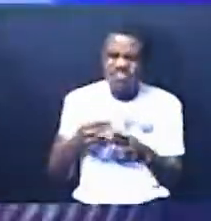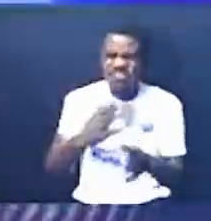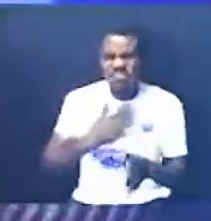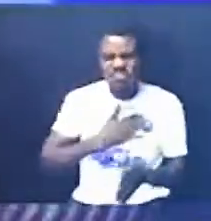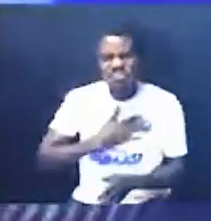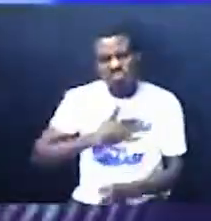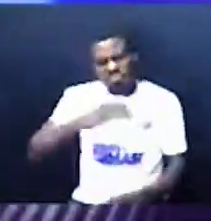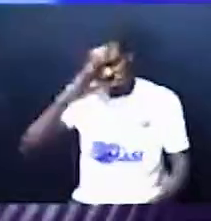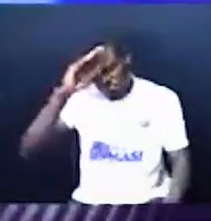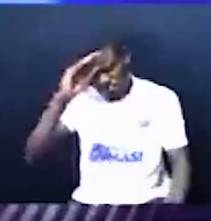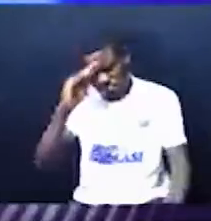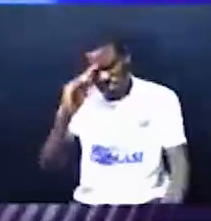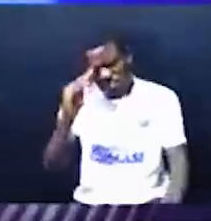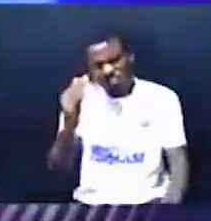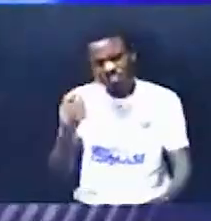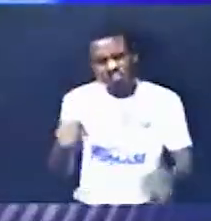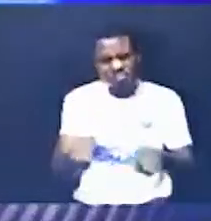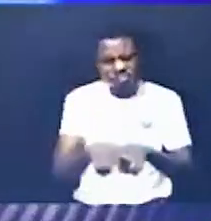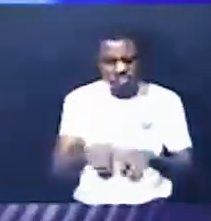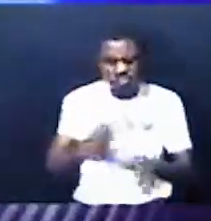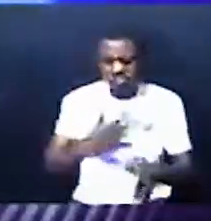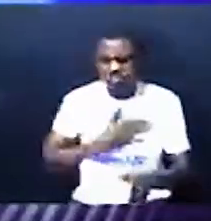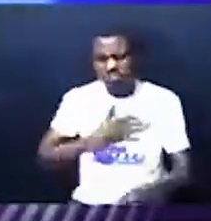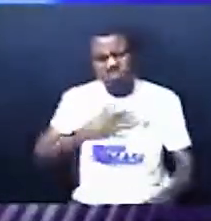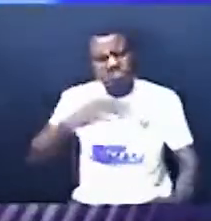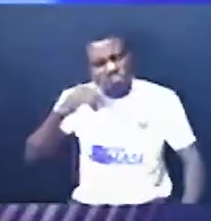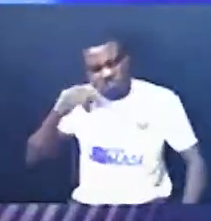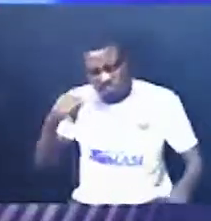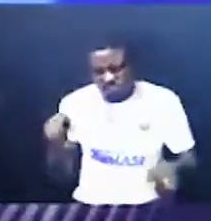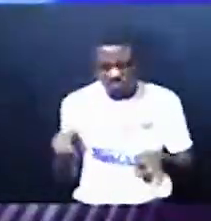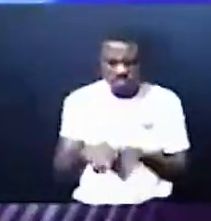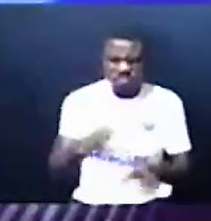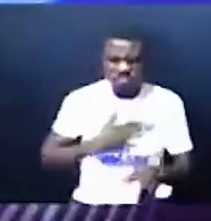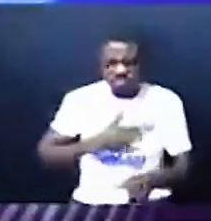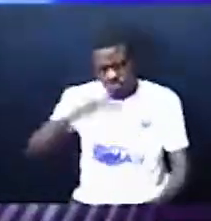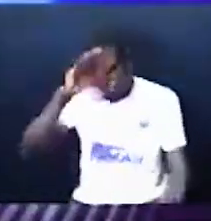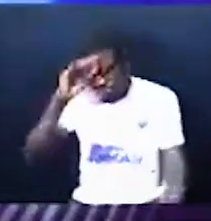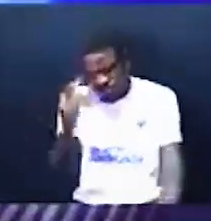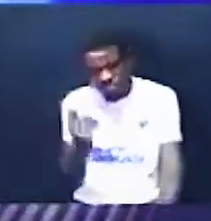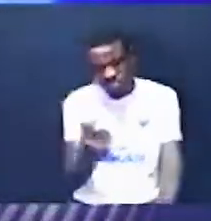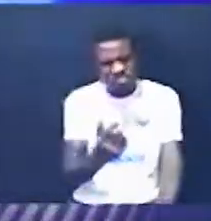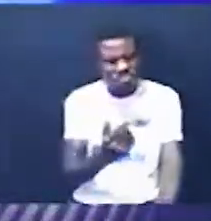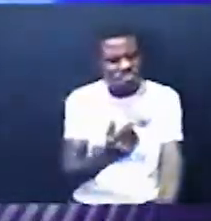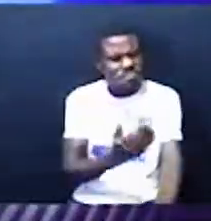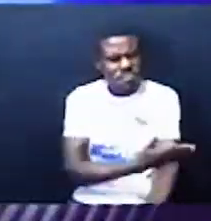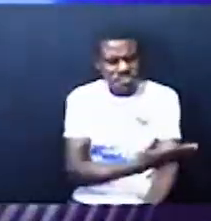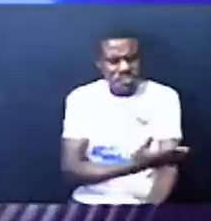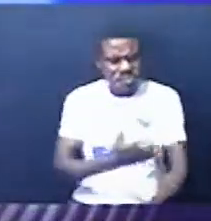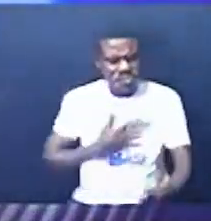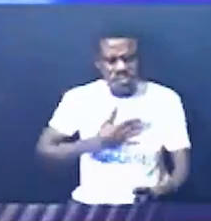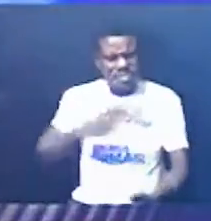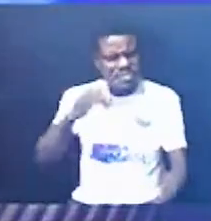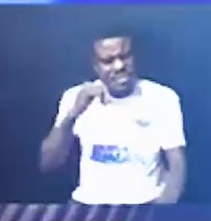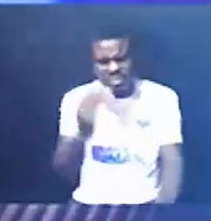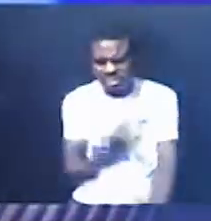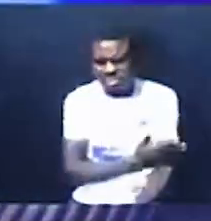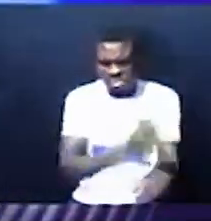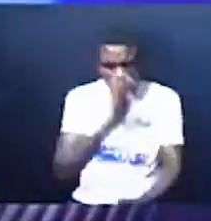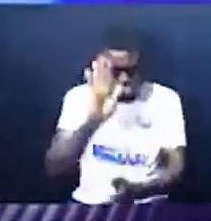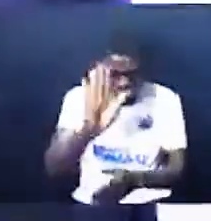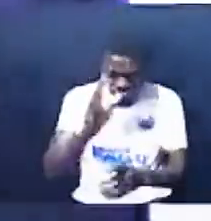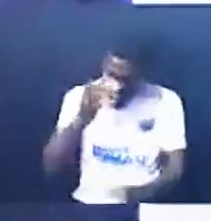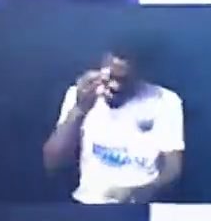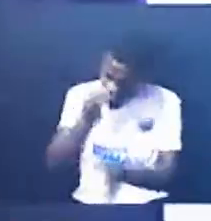brother, my sister, my daughter, me baba, your faith has